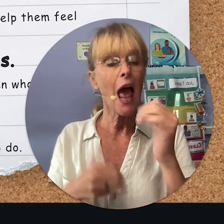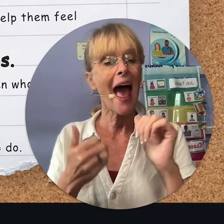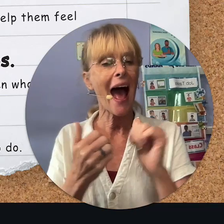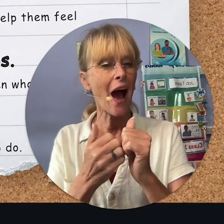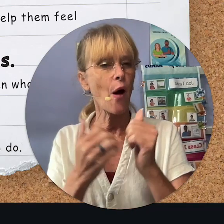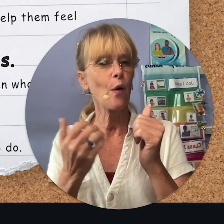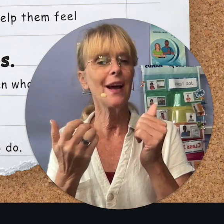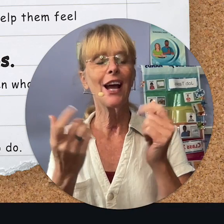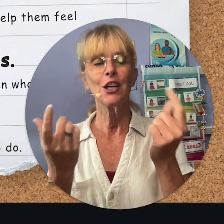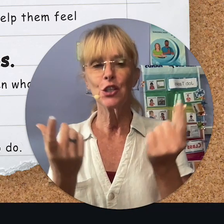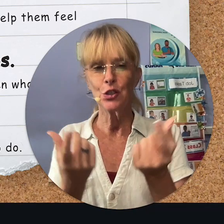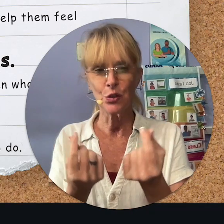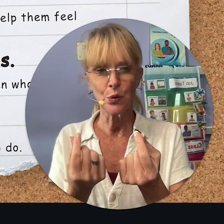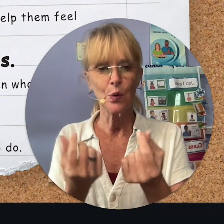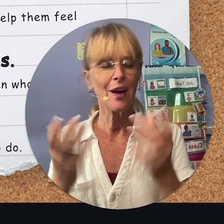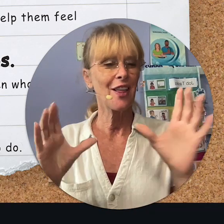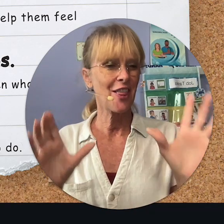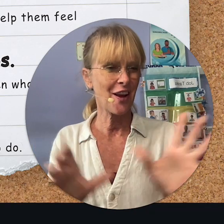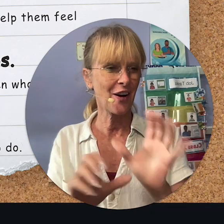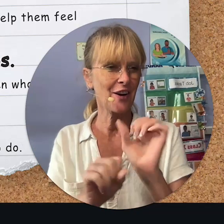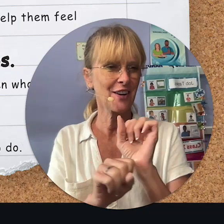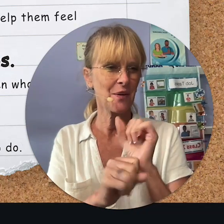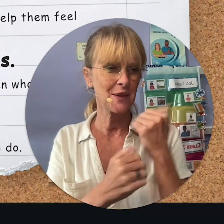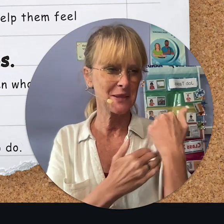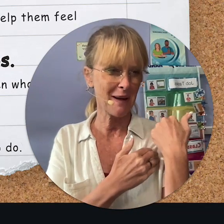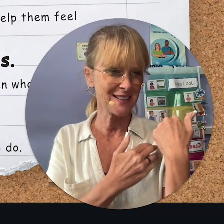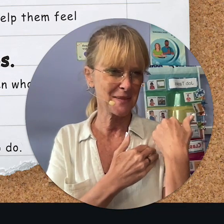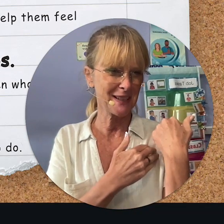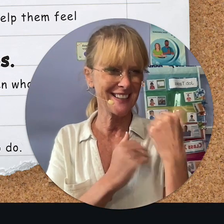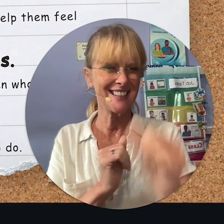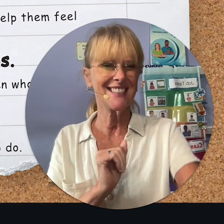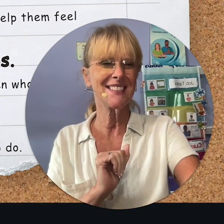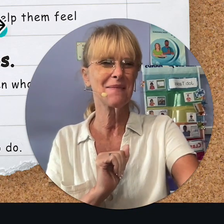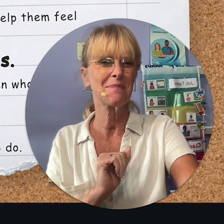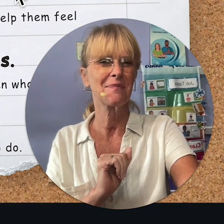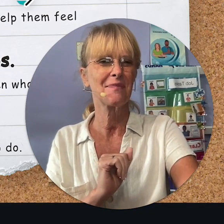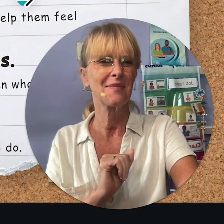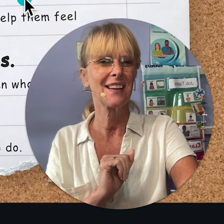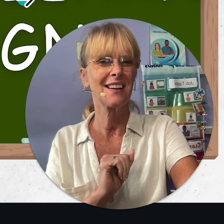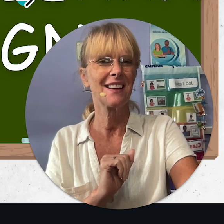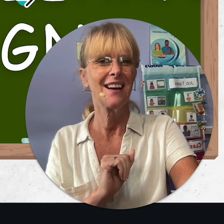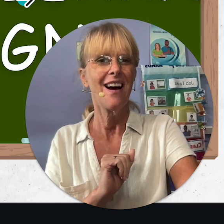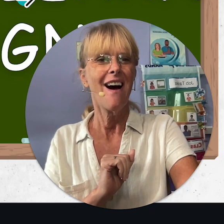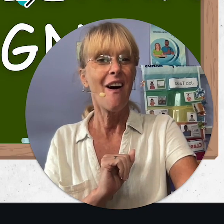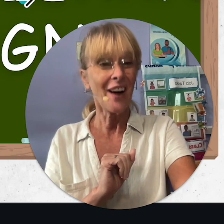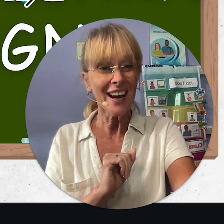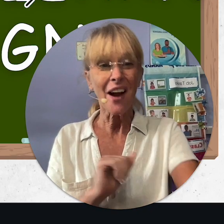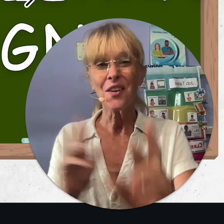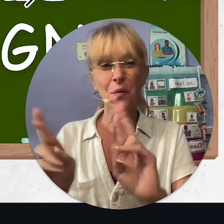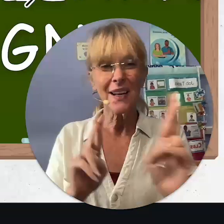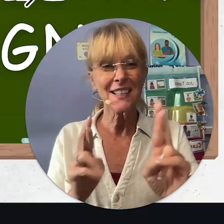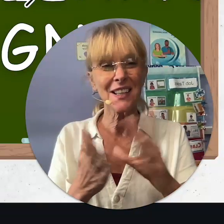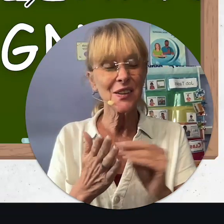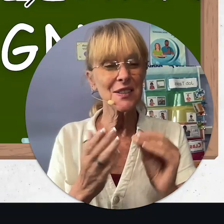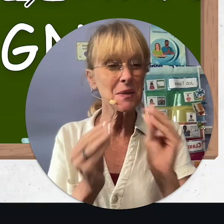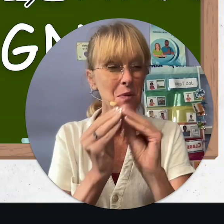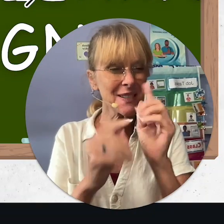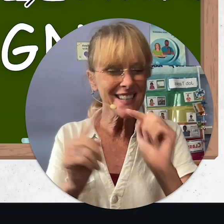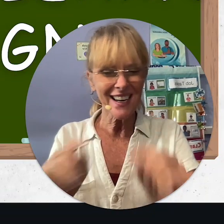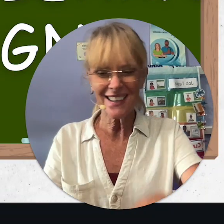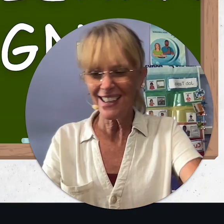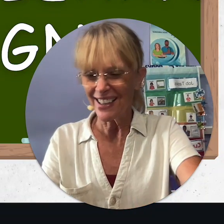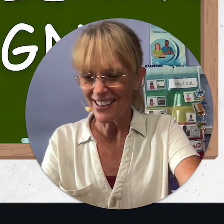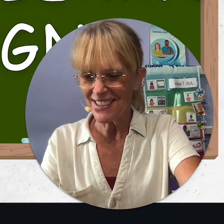understand how to do their responsibilities. All right, are you ready to learn some